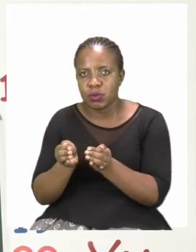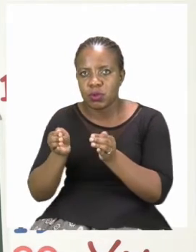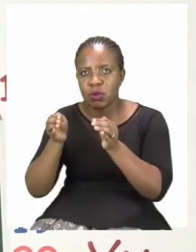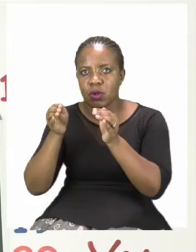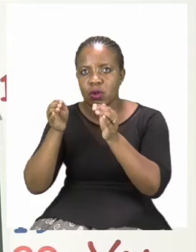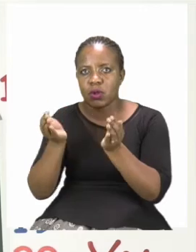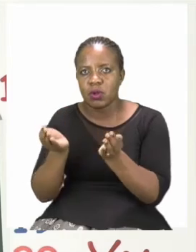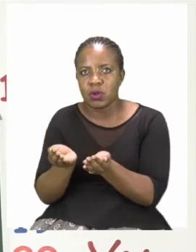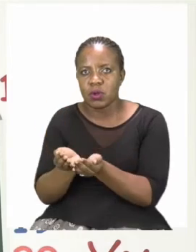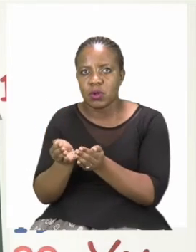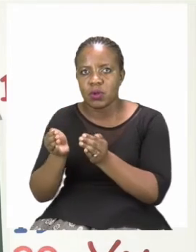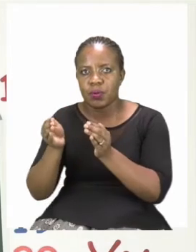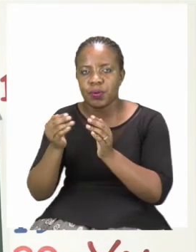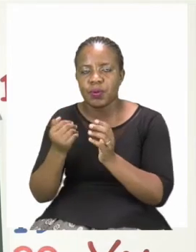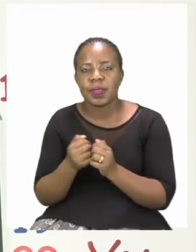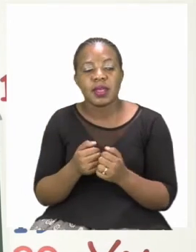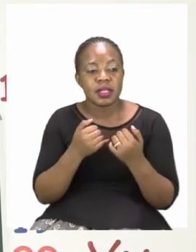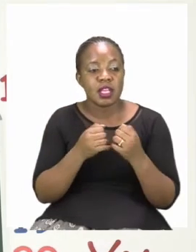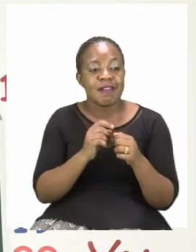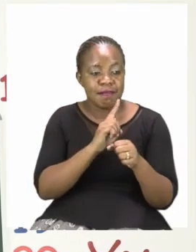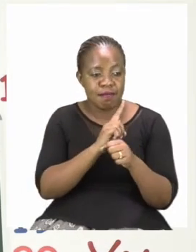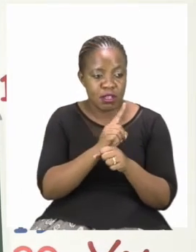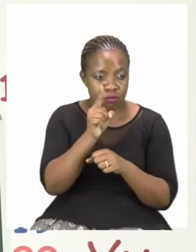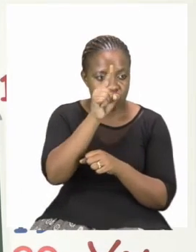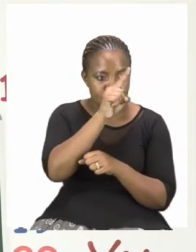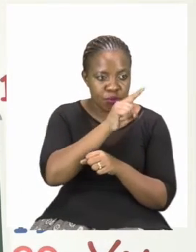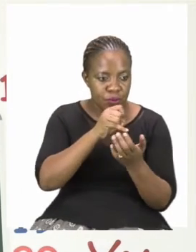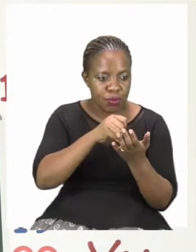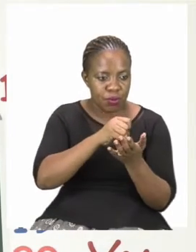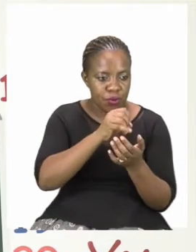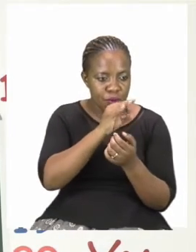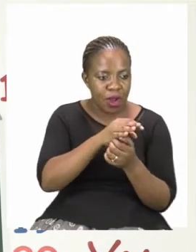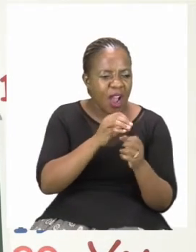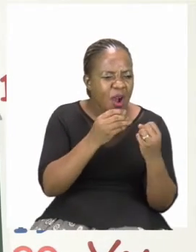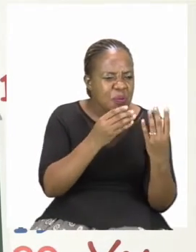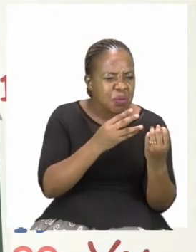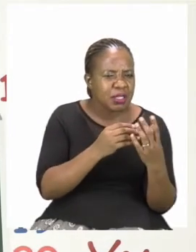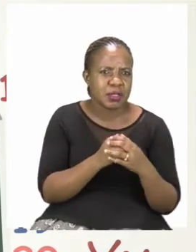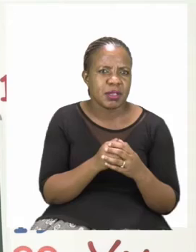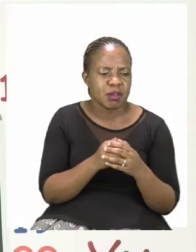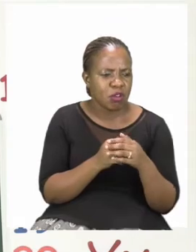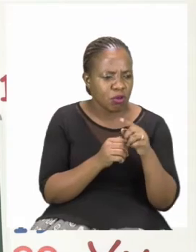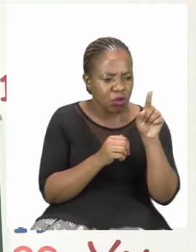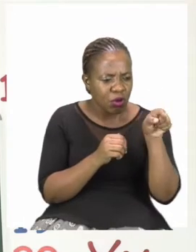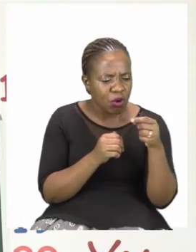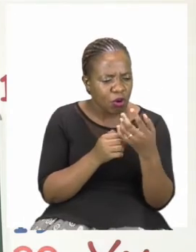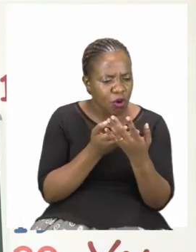Sanitize every day so the germs can stay